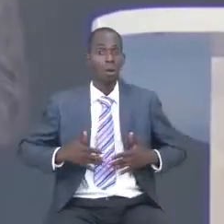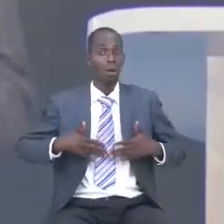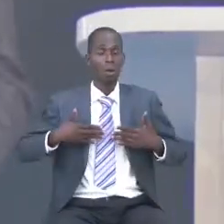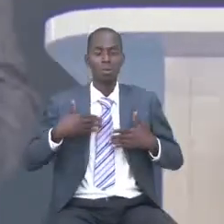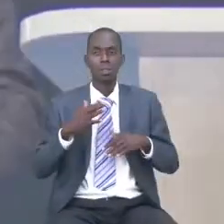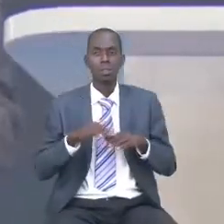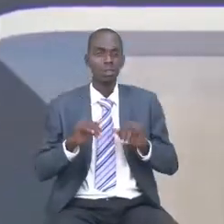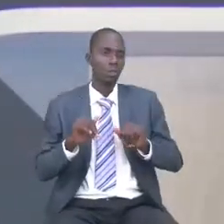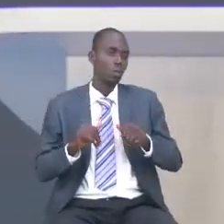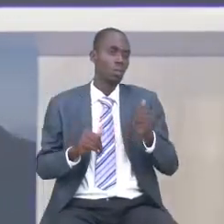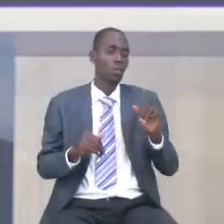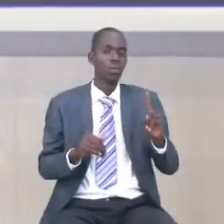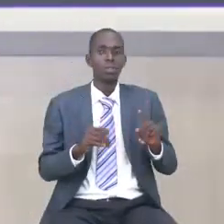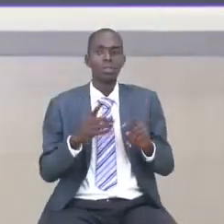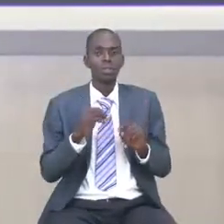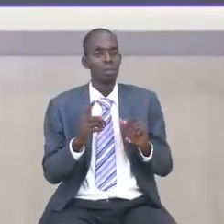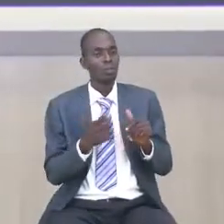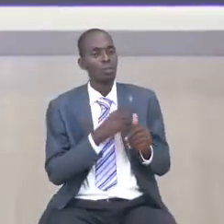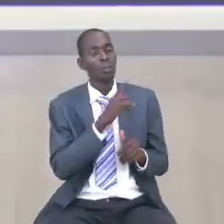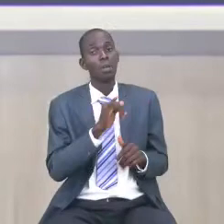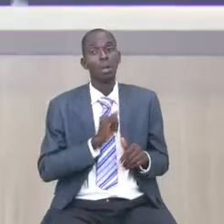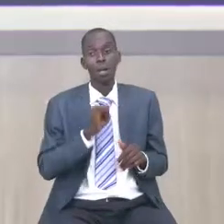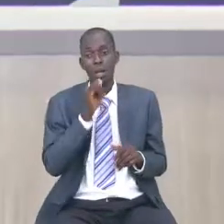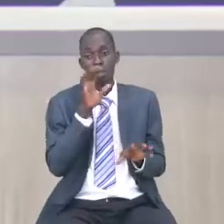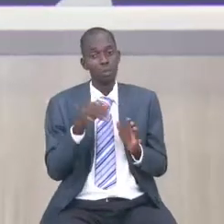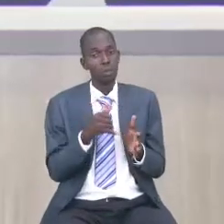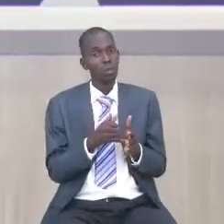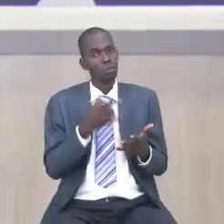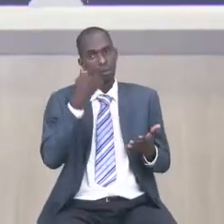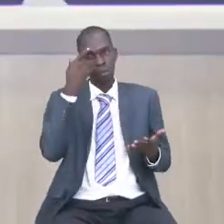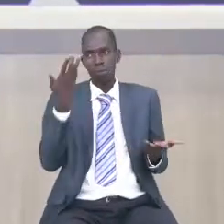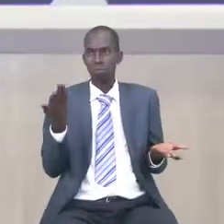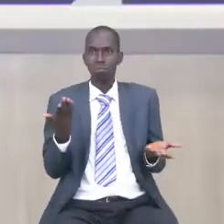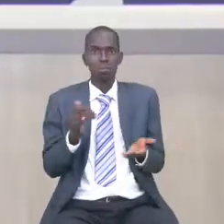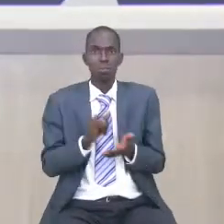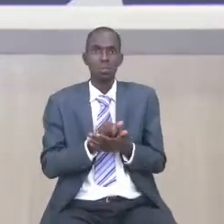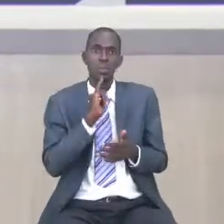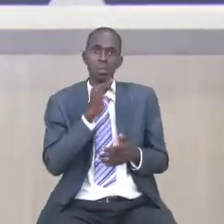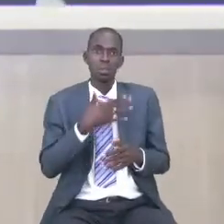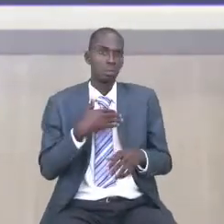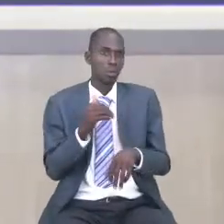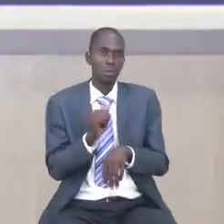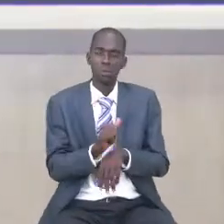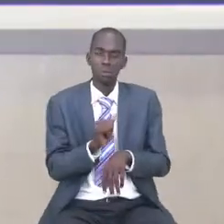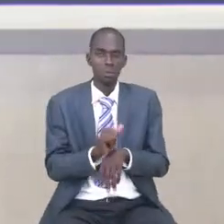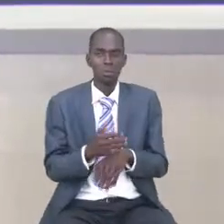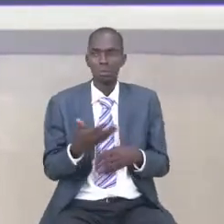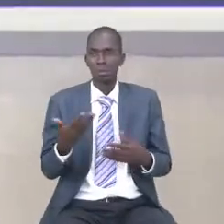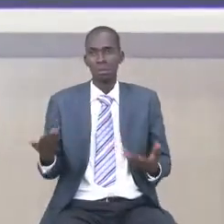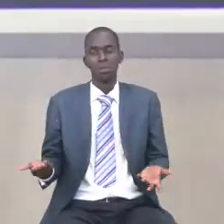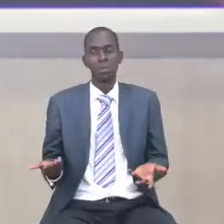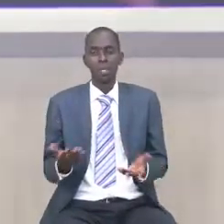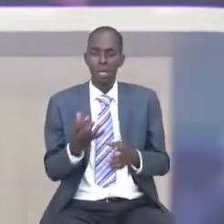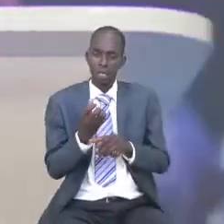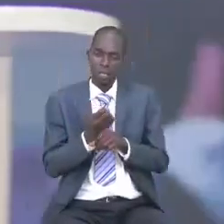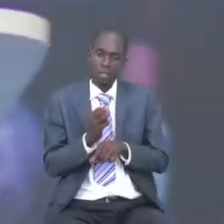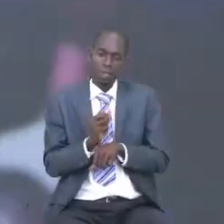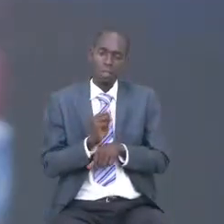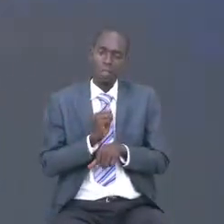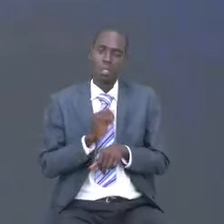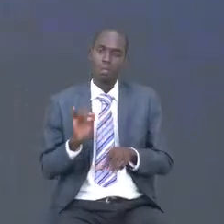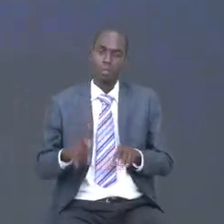one. The first one said, I'm doing this because what else can I do? To get a job, I didn't get anything, and so